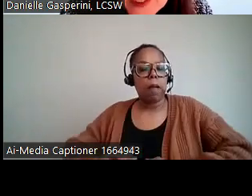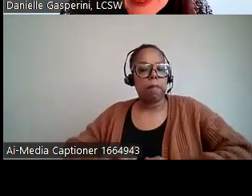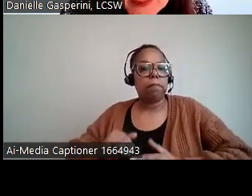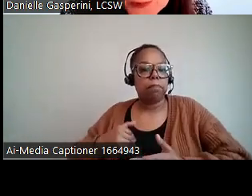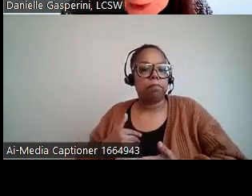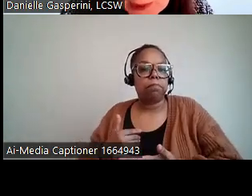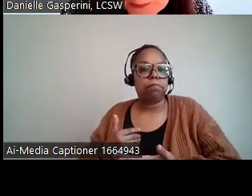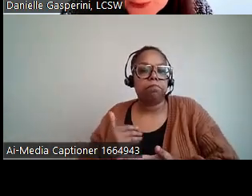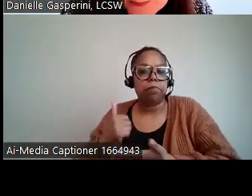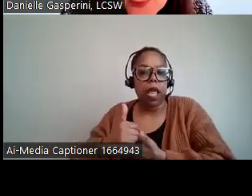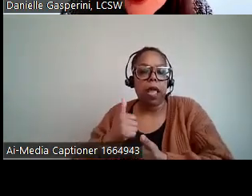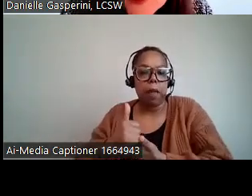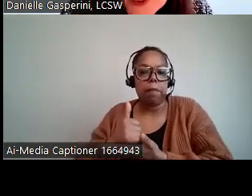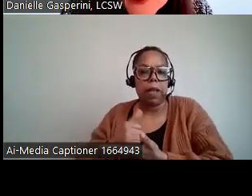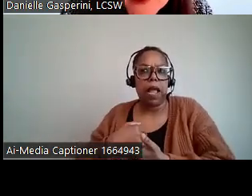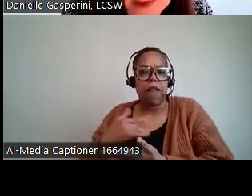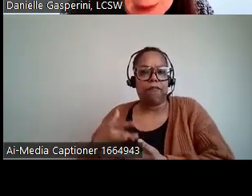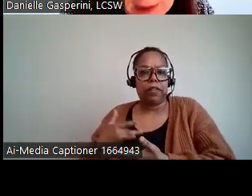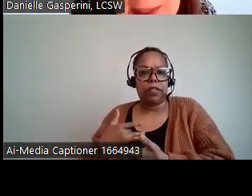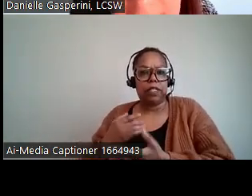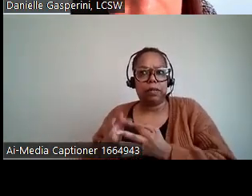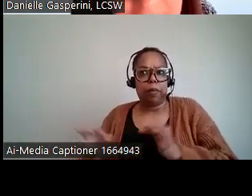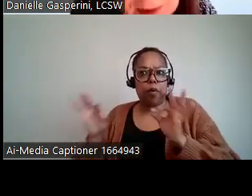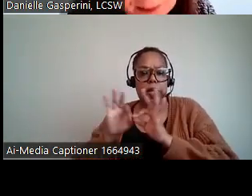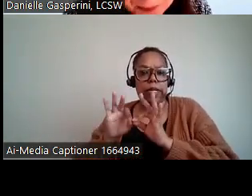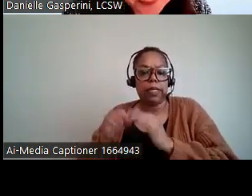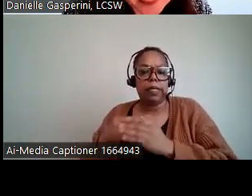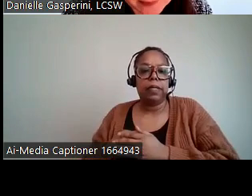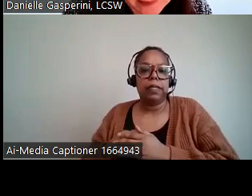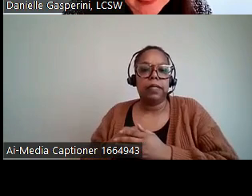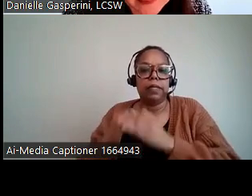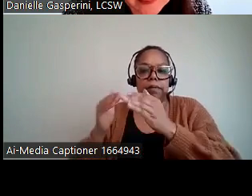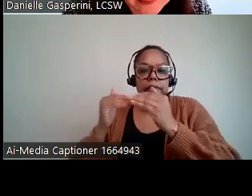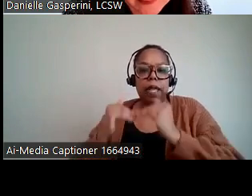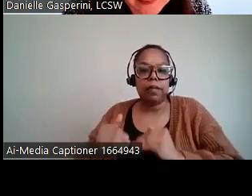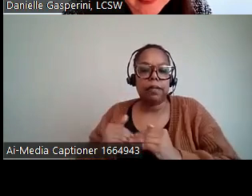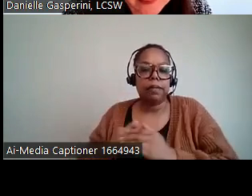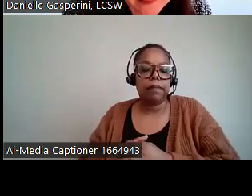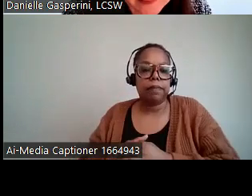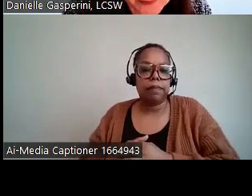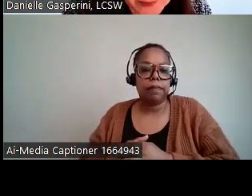And I think that's really important part of the process. Next slide, please.